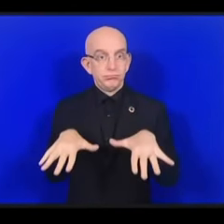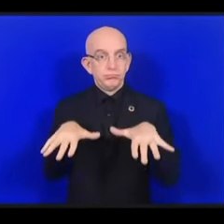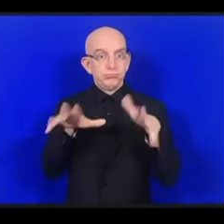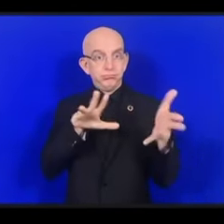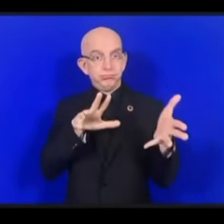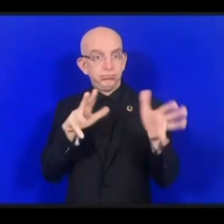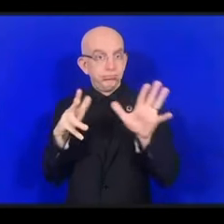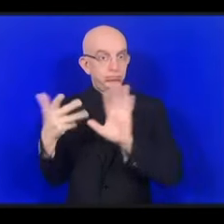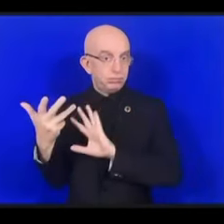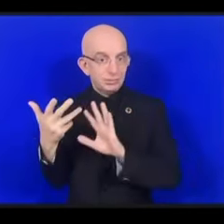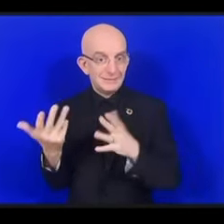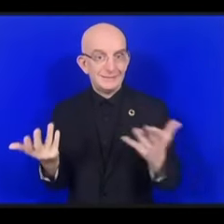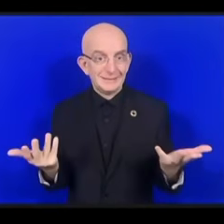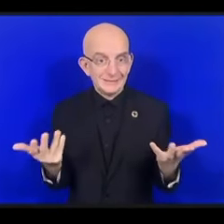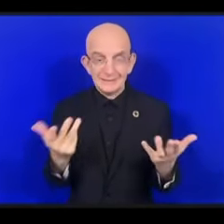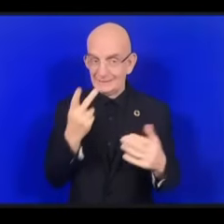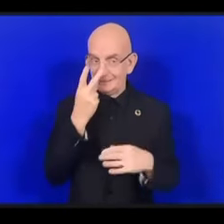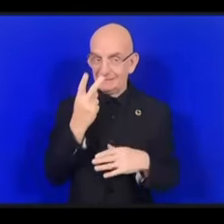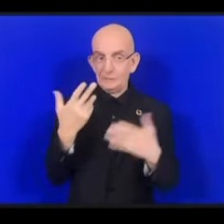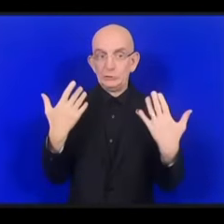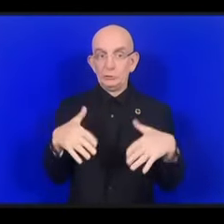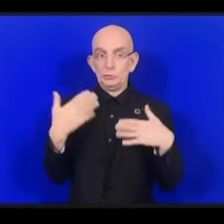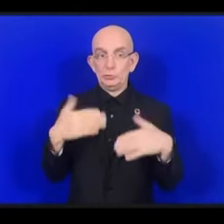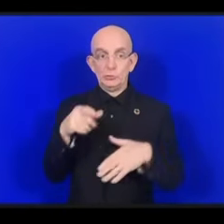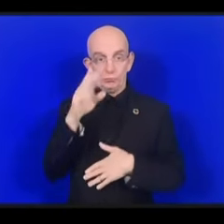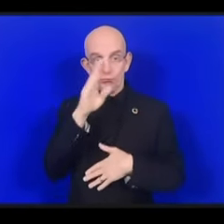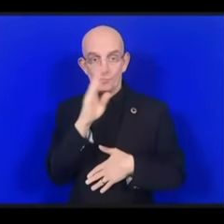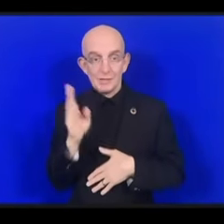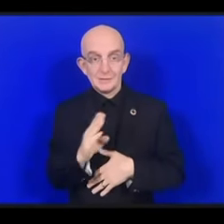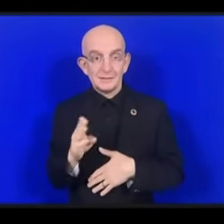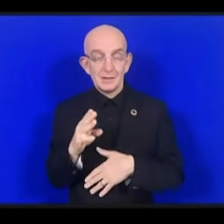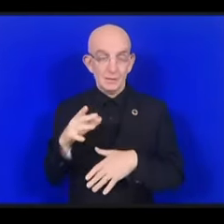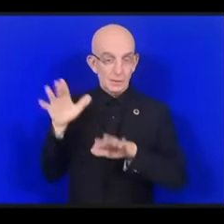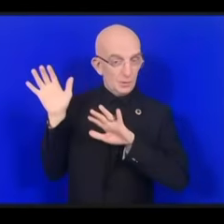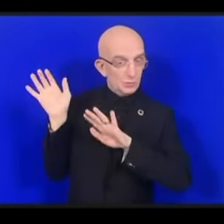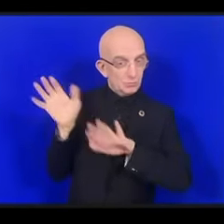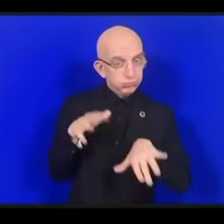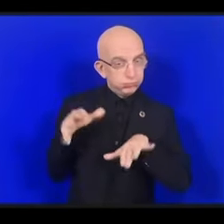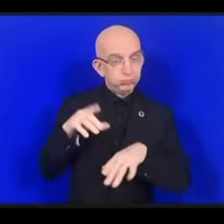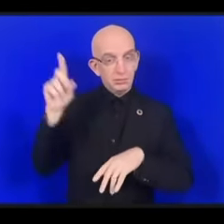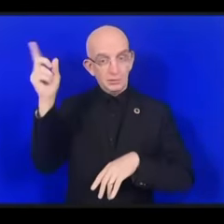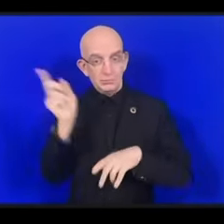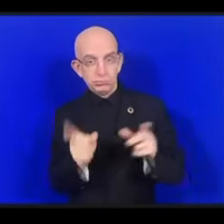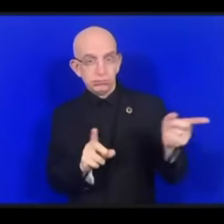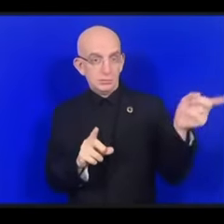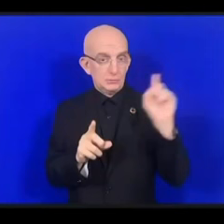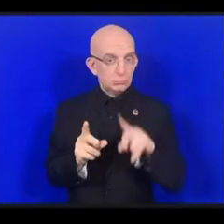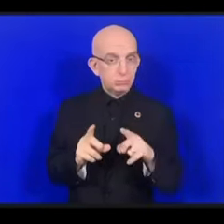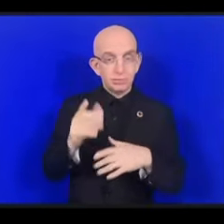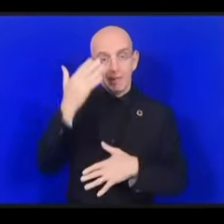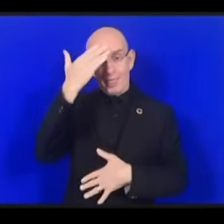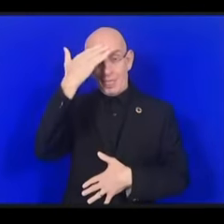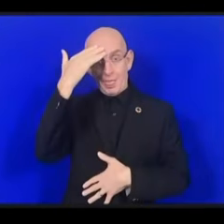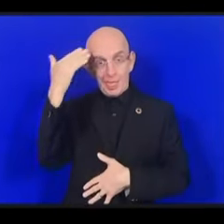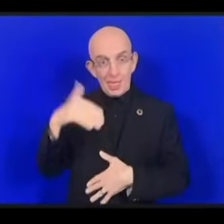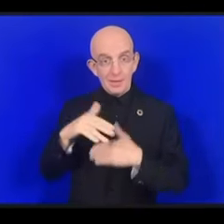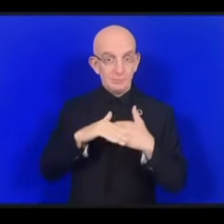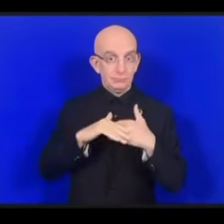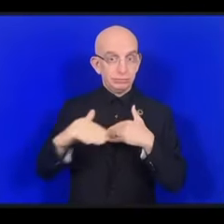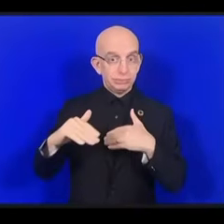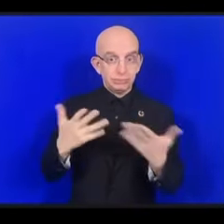virtual environment will be able to simulate the affection, belonging, and legacy that brings us